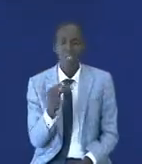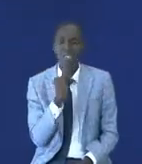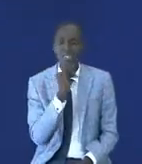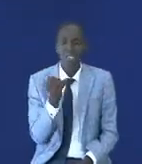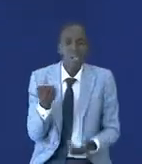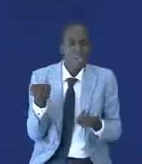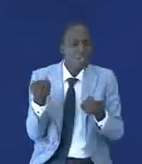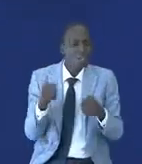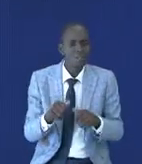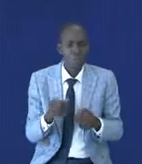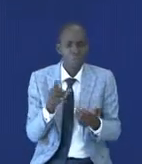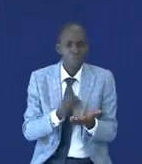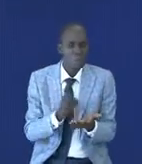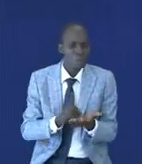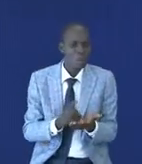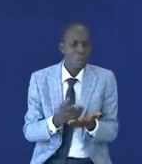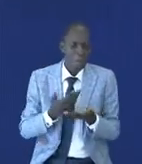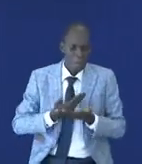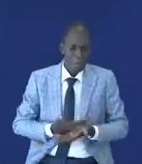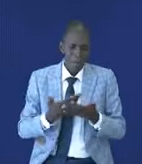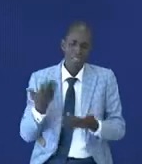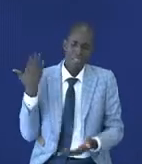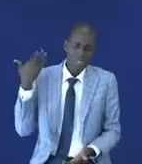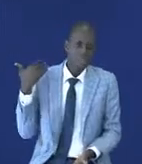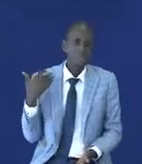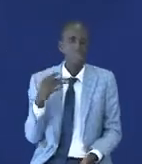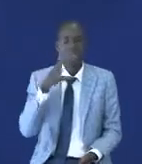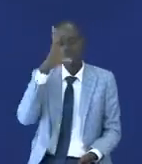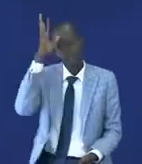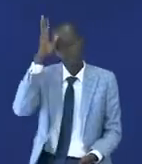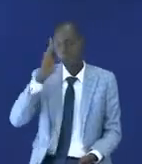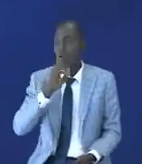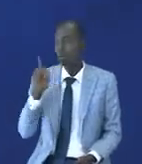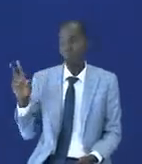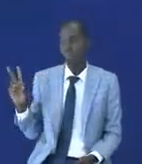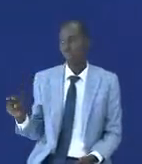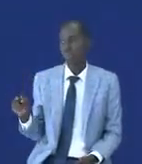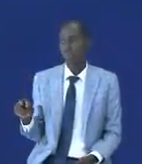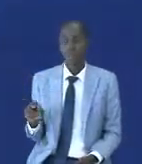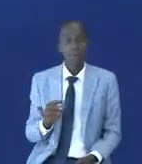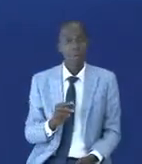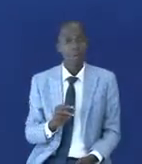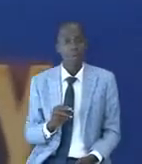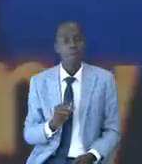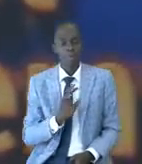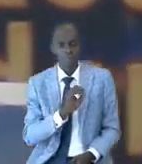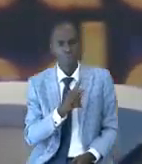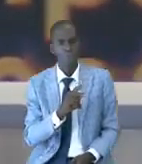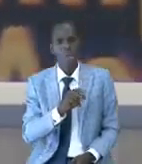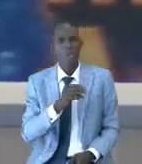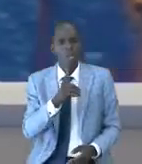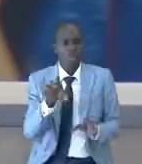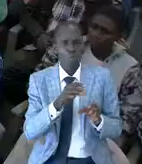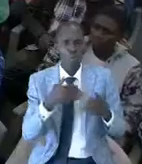in this place? And the old man said, no. Any engineer ever